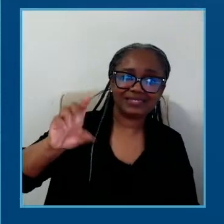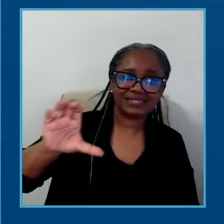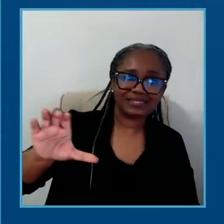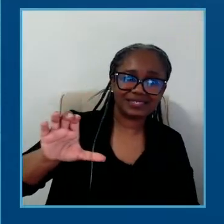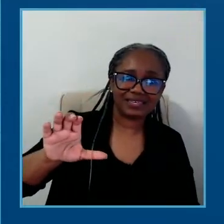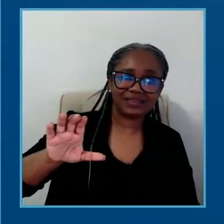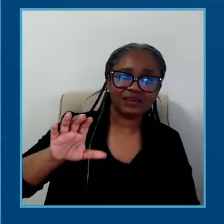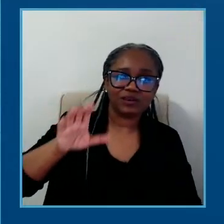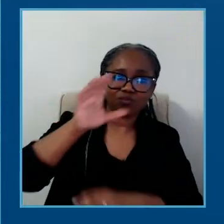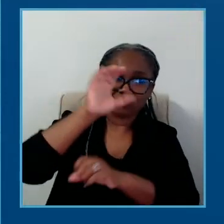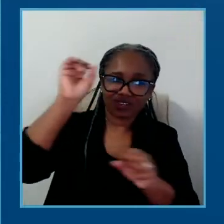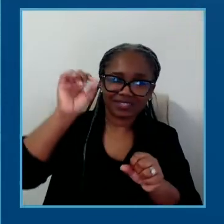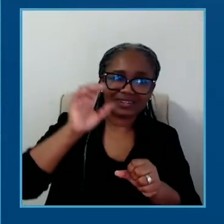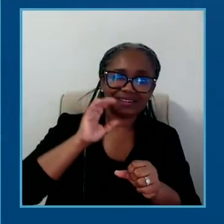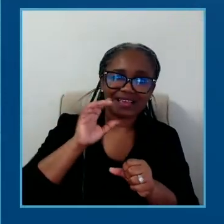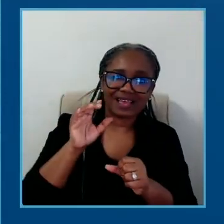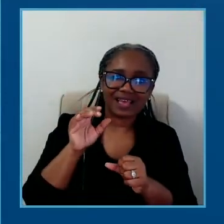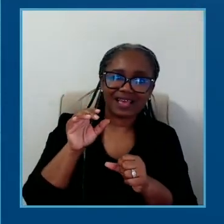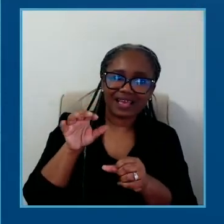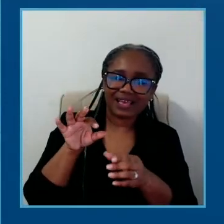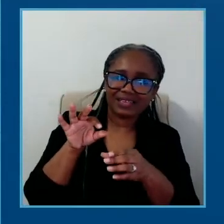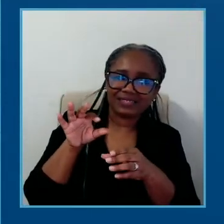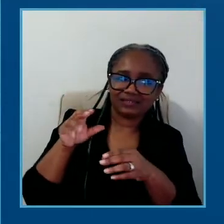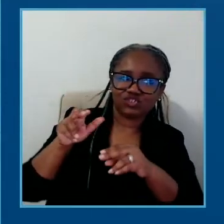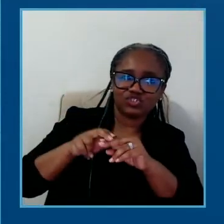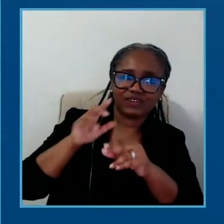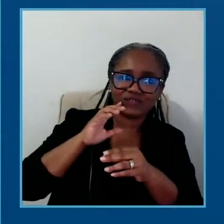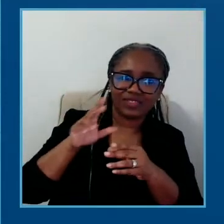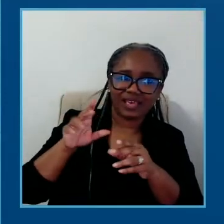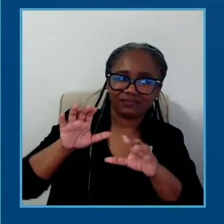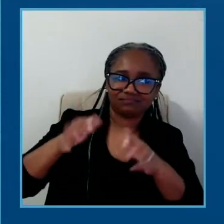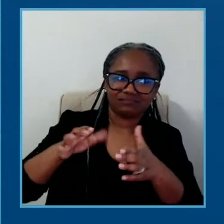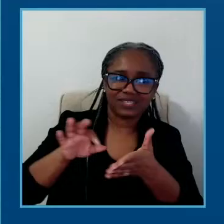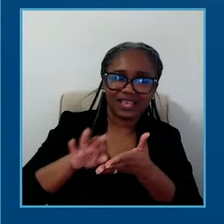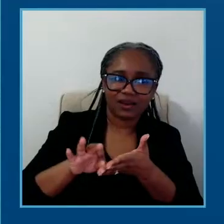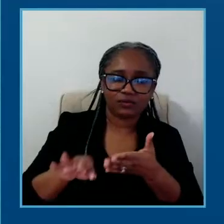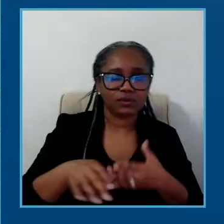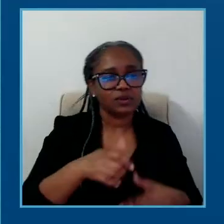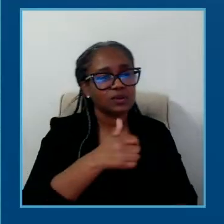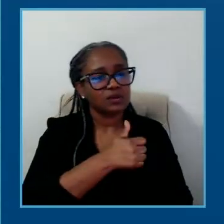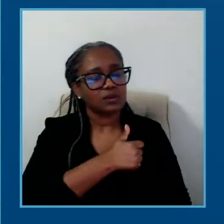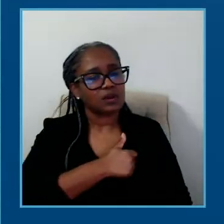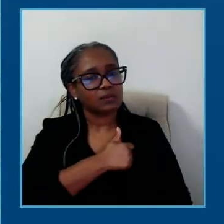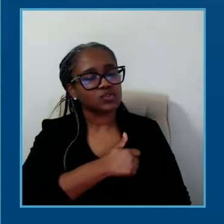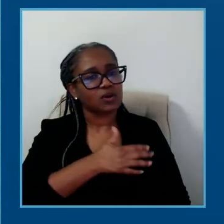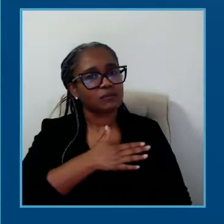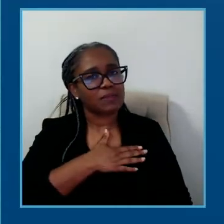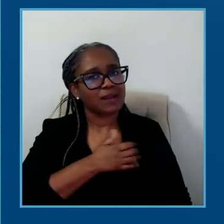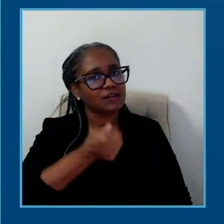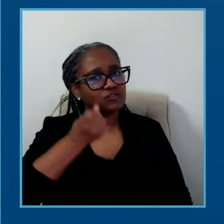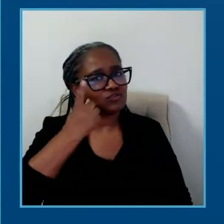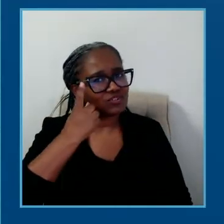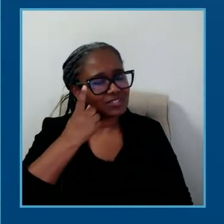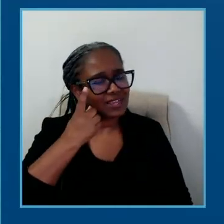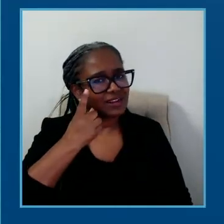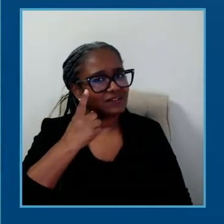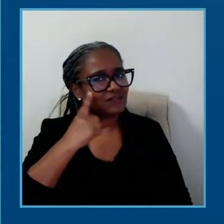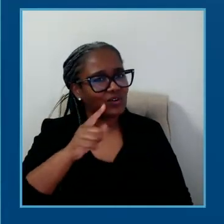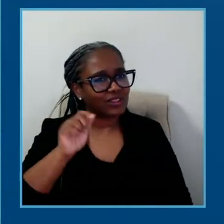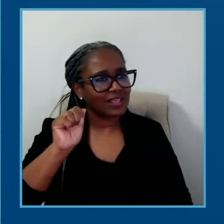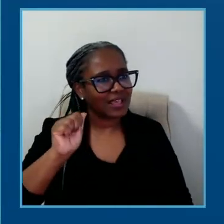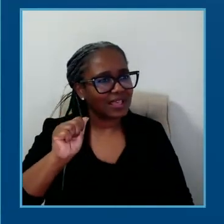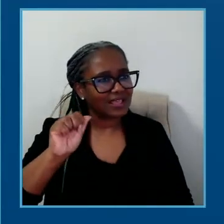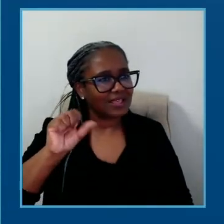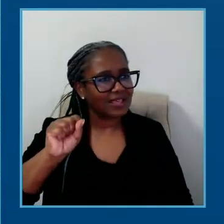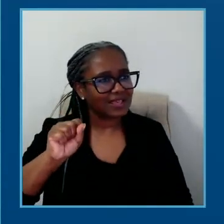Sorry, there was a bit of a delay. It's my understanding that the AFDC president would not have counted at the